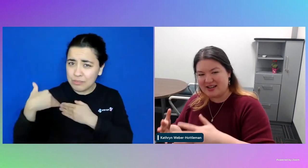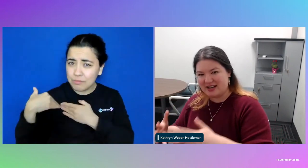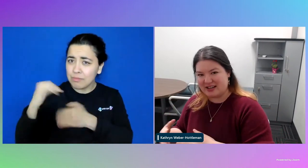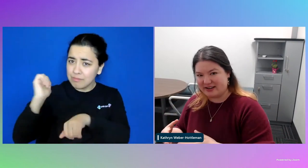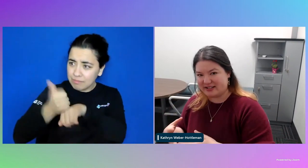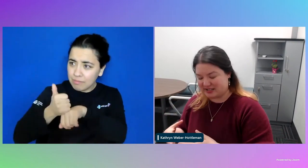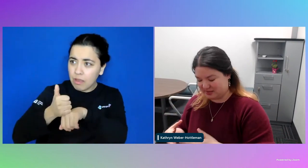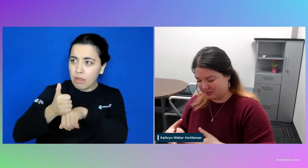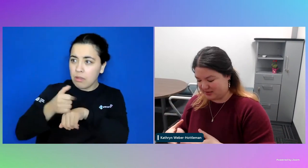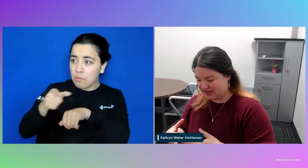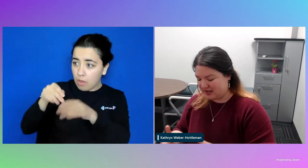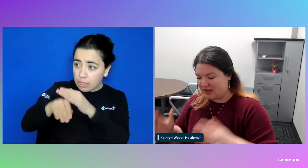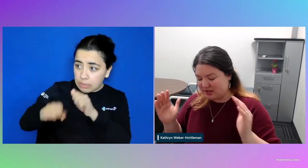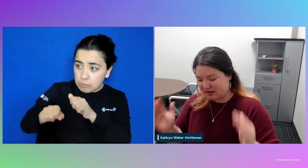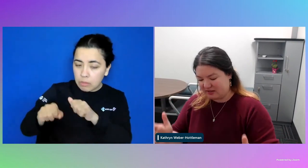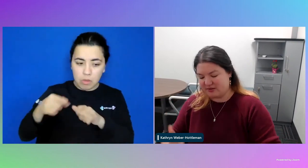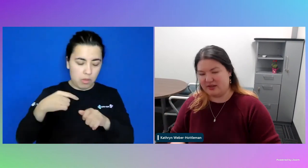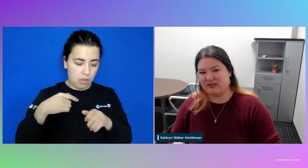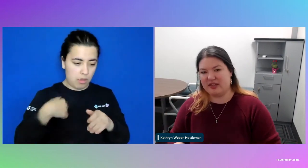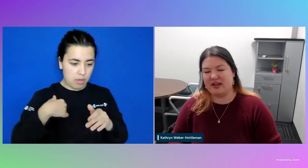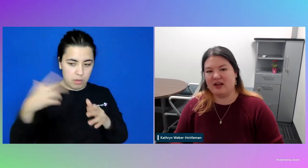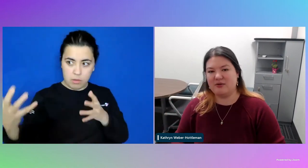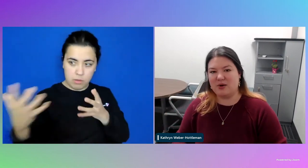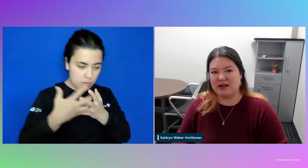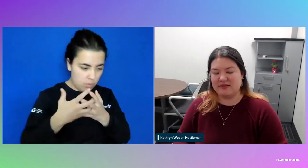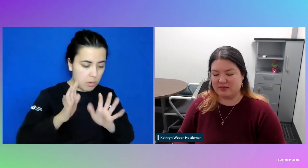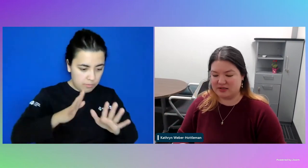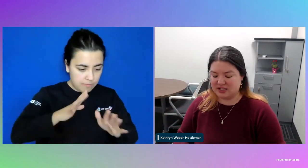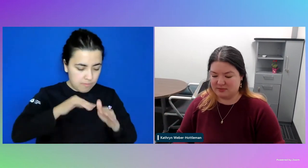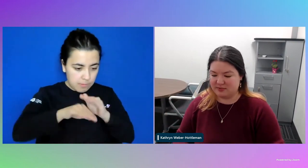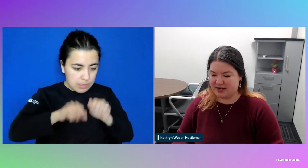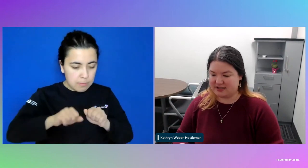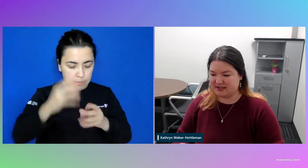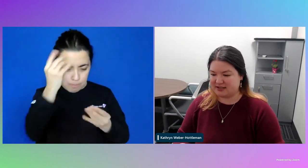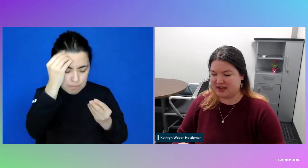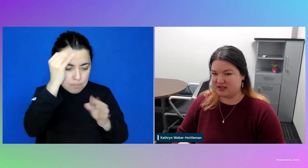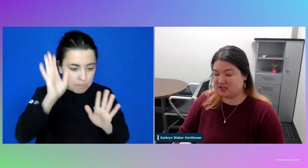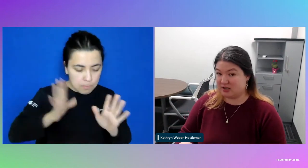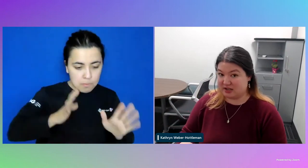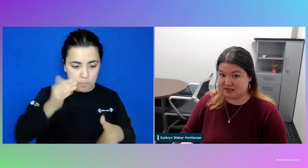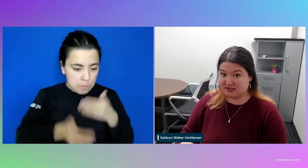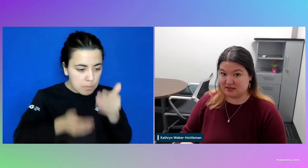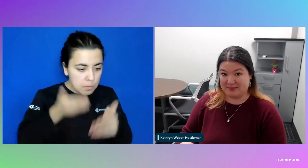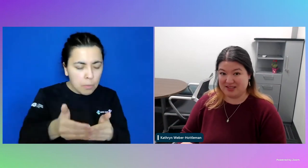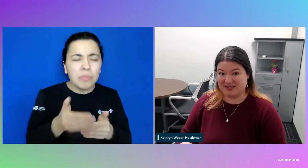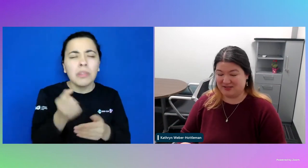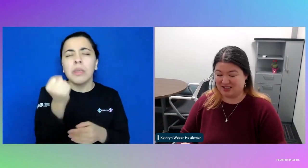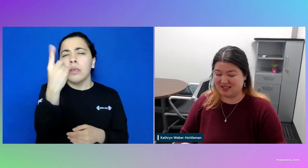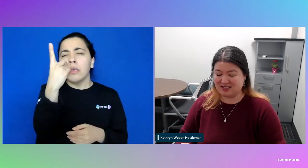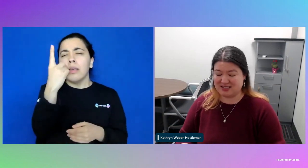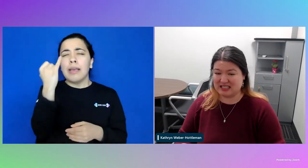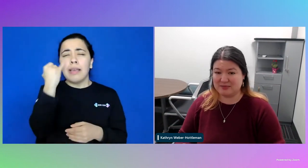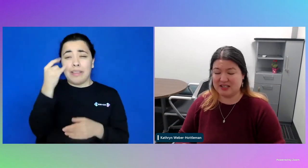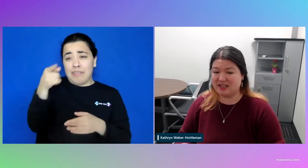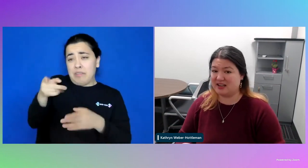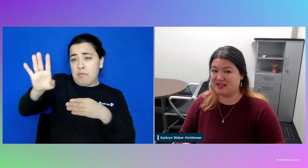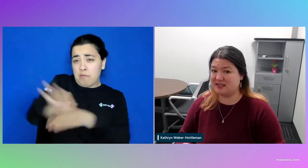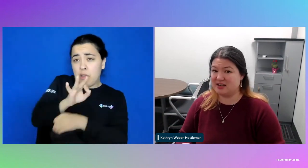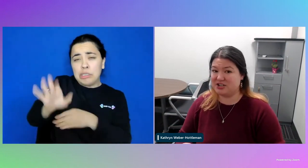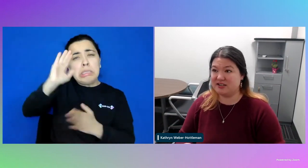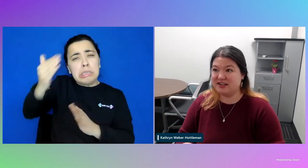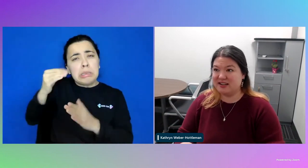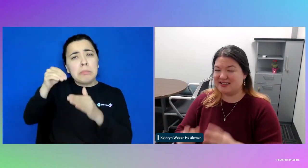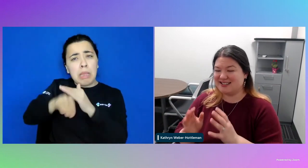it in an accessible way. The other thing that I want everyone to keep in mind is that just because something functions accessibly